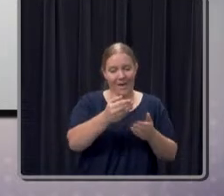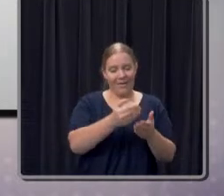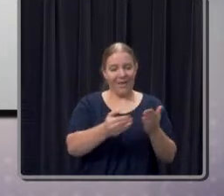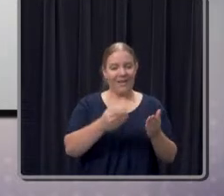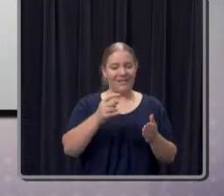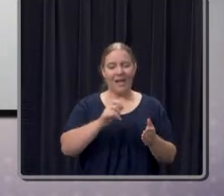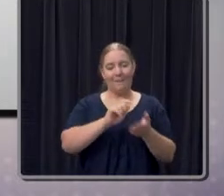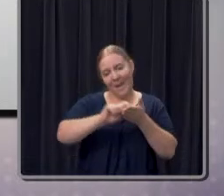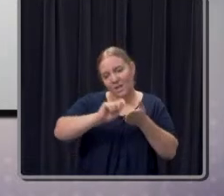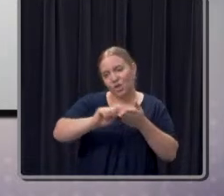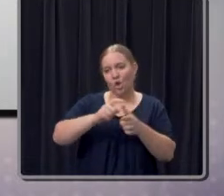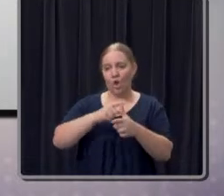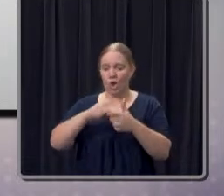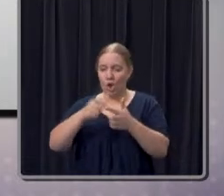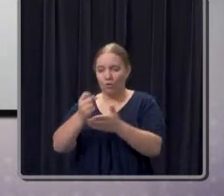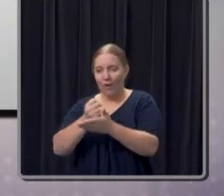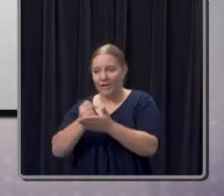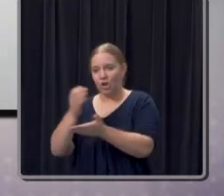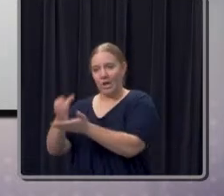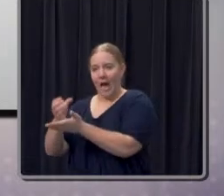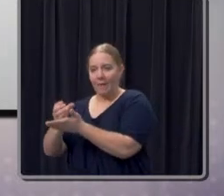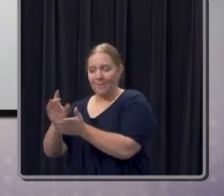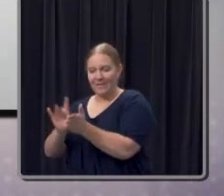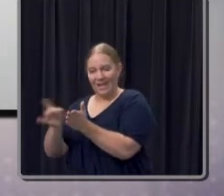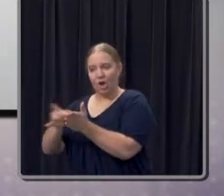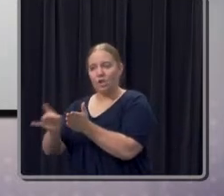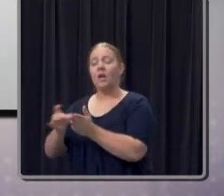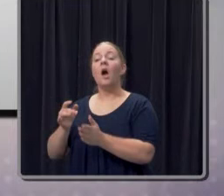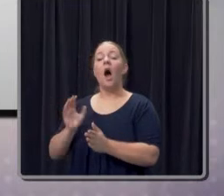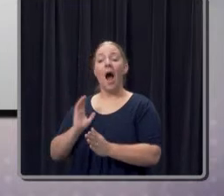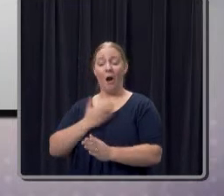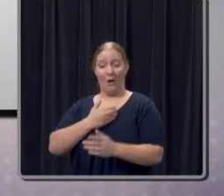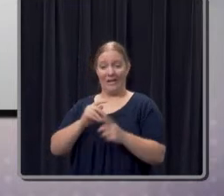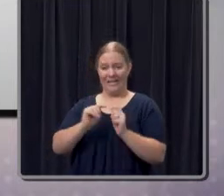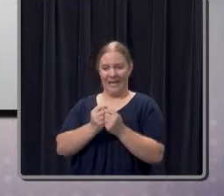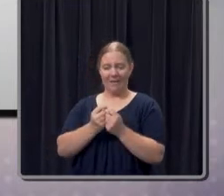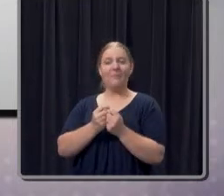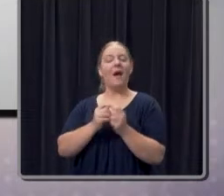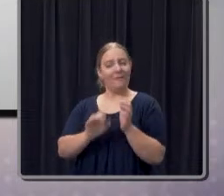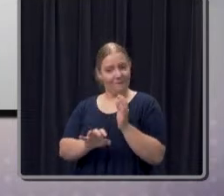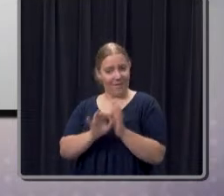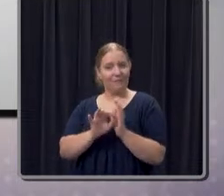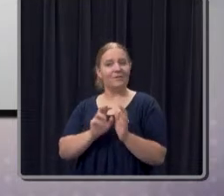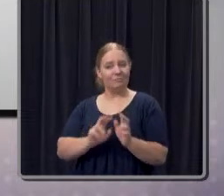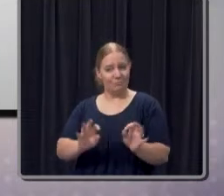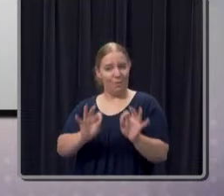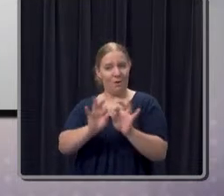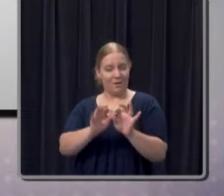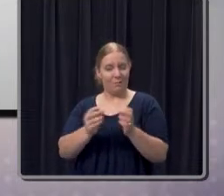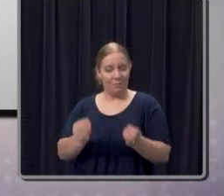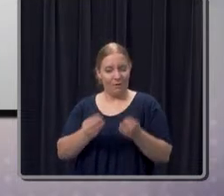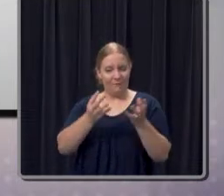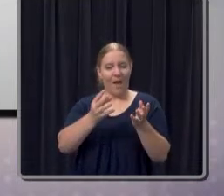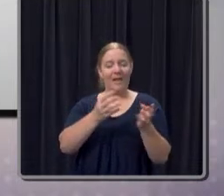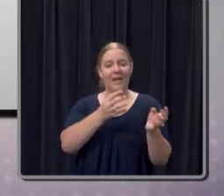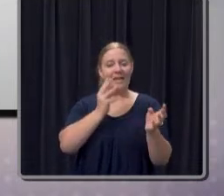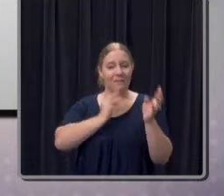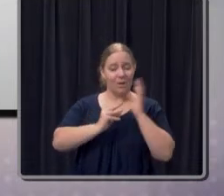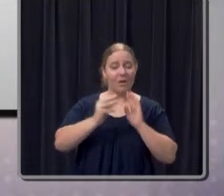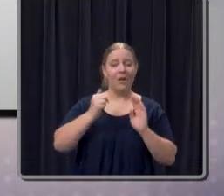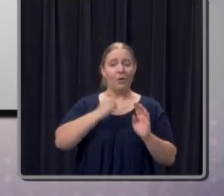and erasers and cups, stickers, but we also, as a team, found it valuable to provide experiences. And so we have a school store. They